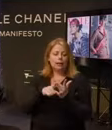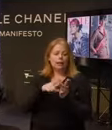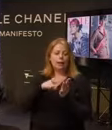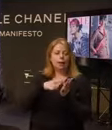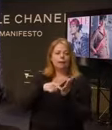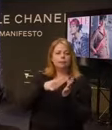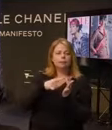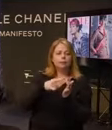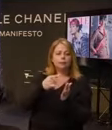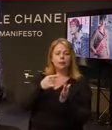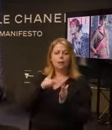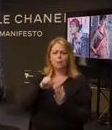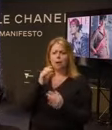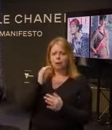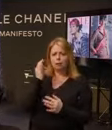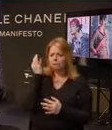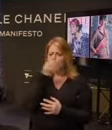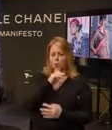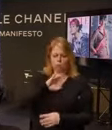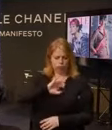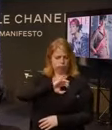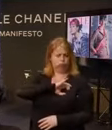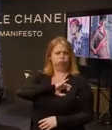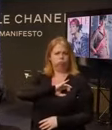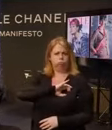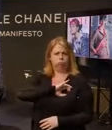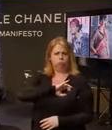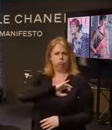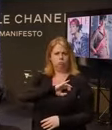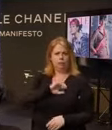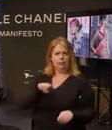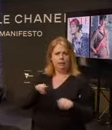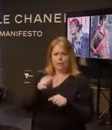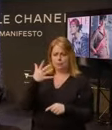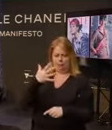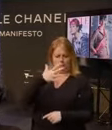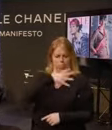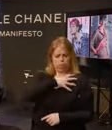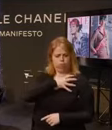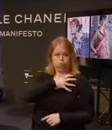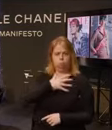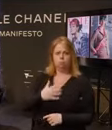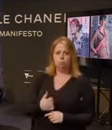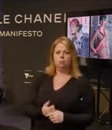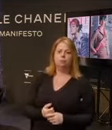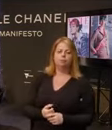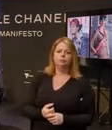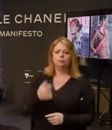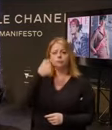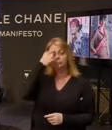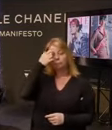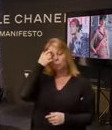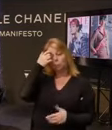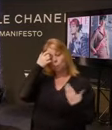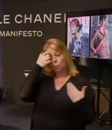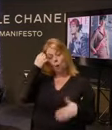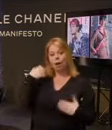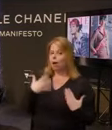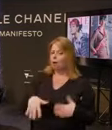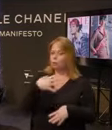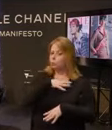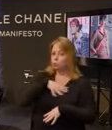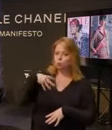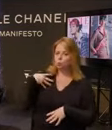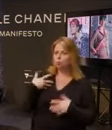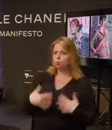you know, there are floral brooches that are, you know, as large as your hand or larger, incredible jewellery. I think